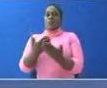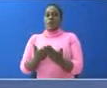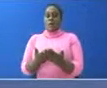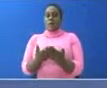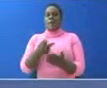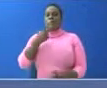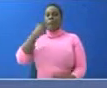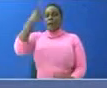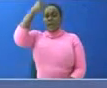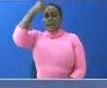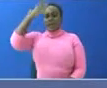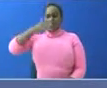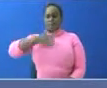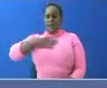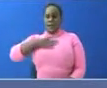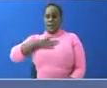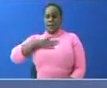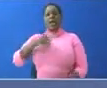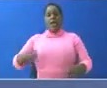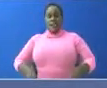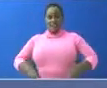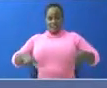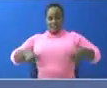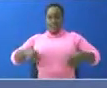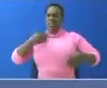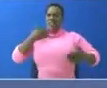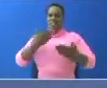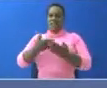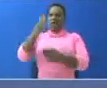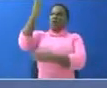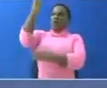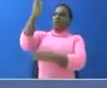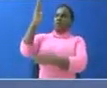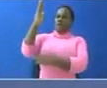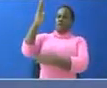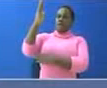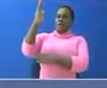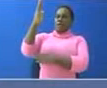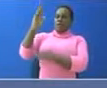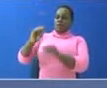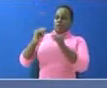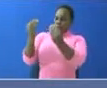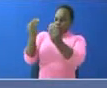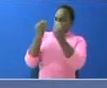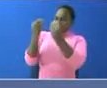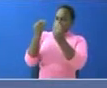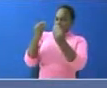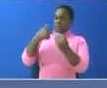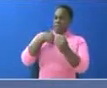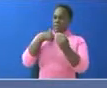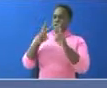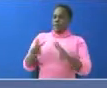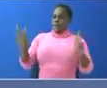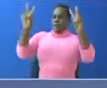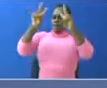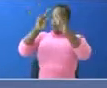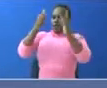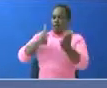parents, who are still alive, thank God, for instilling the values of